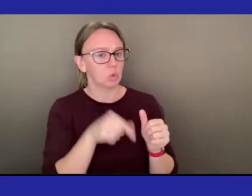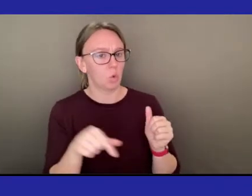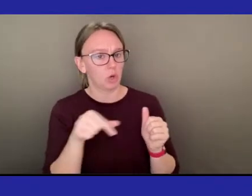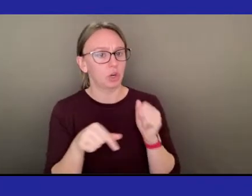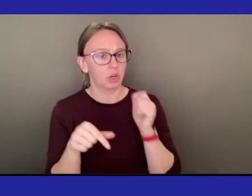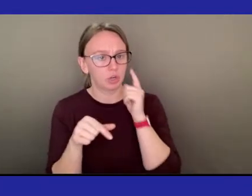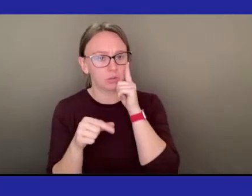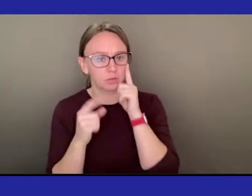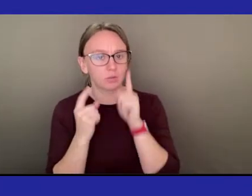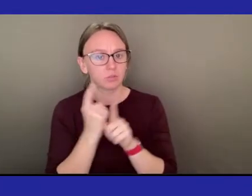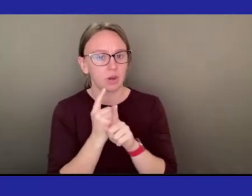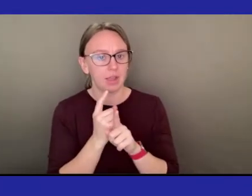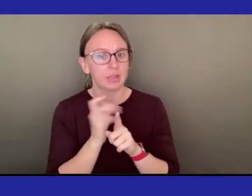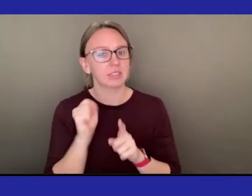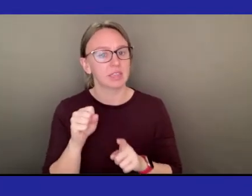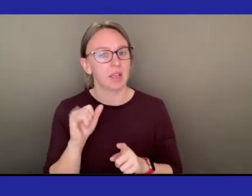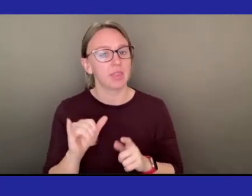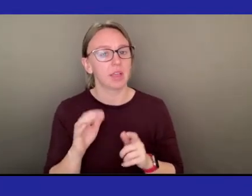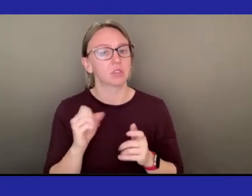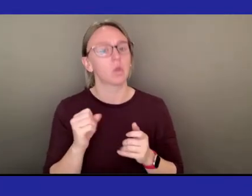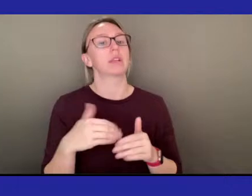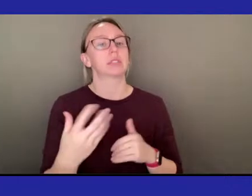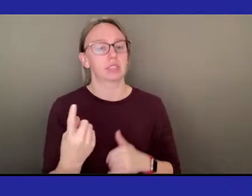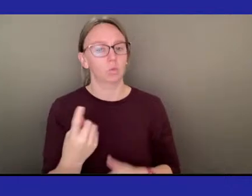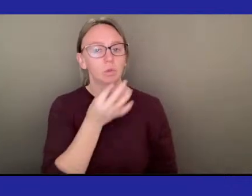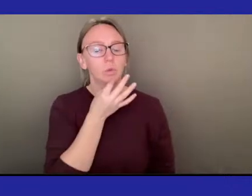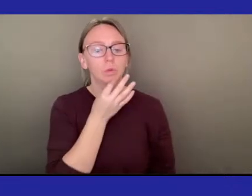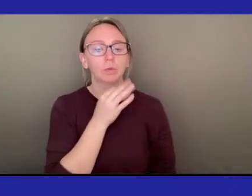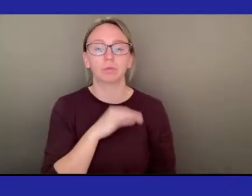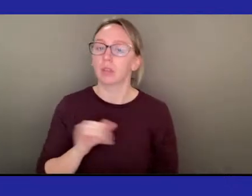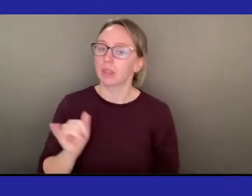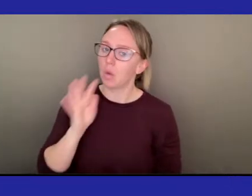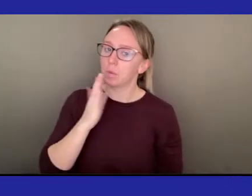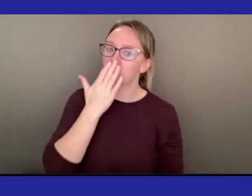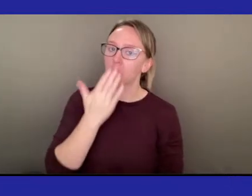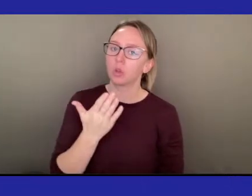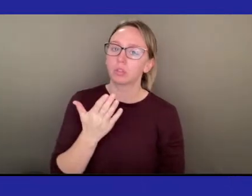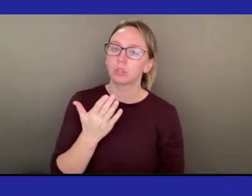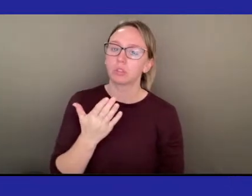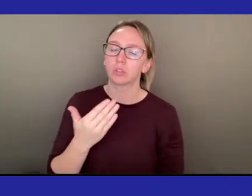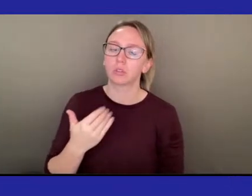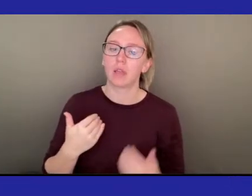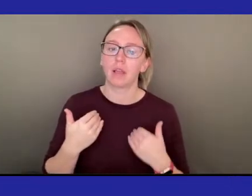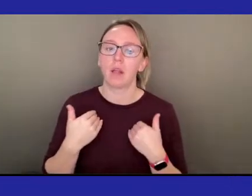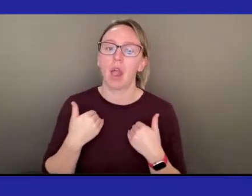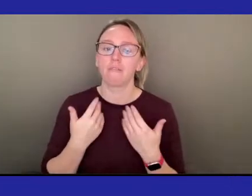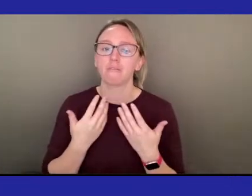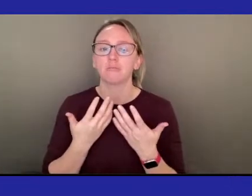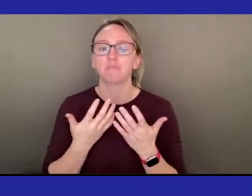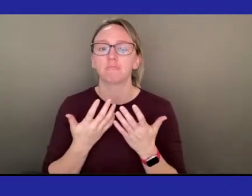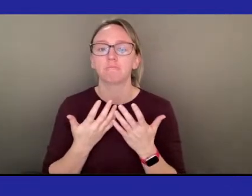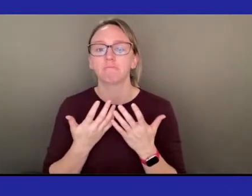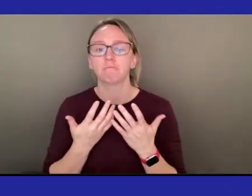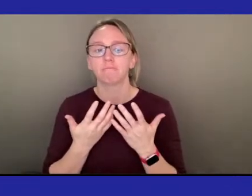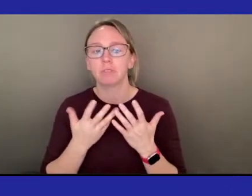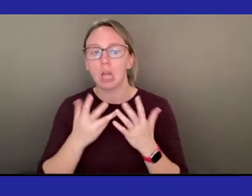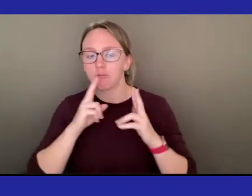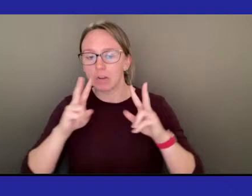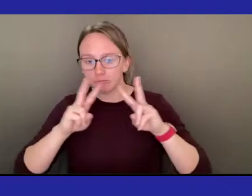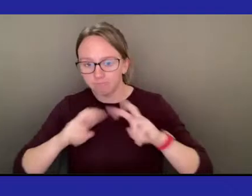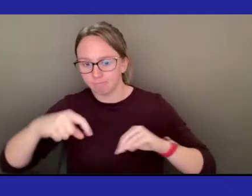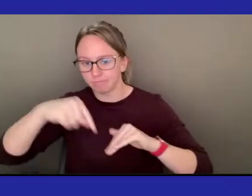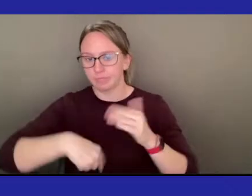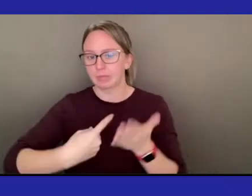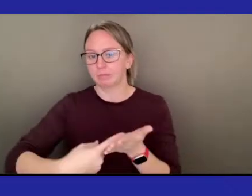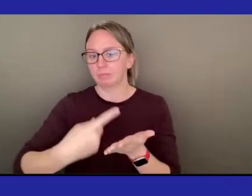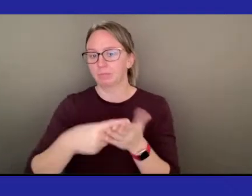Okay. It'd be good to have a kind of a brief, yeah, on that. Yeah, That'd be absolutely. Thank you. Okay,